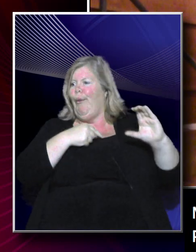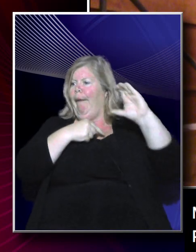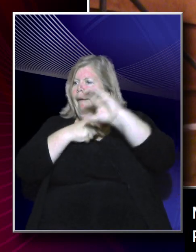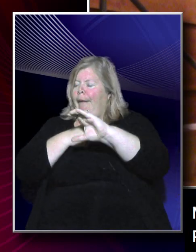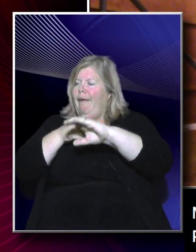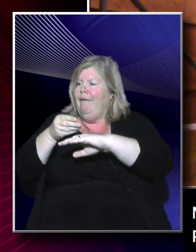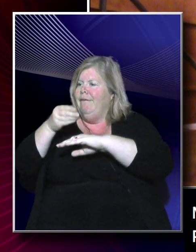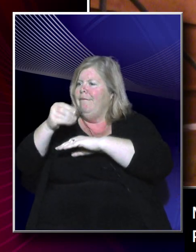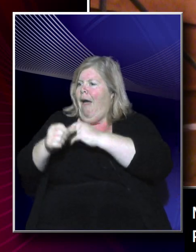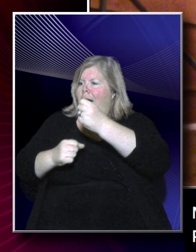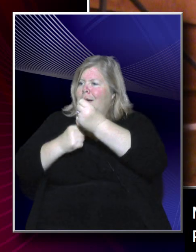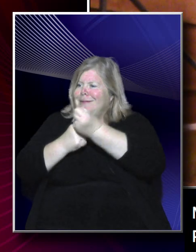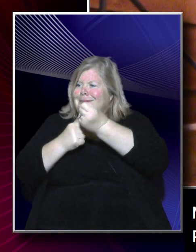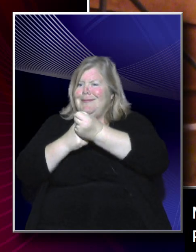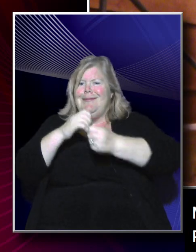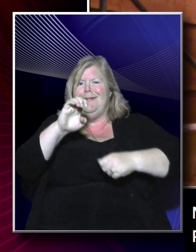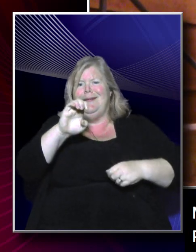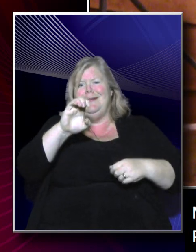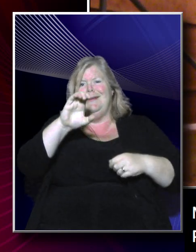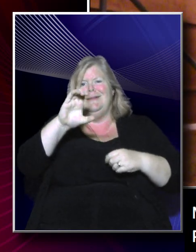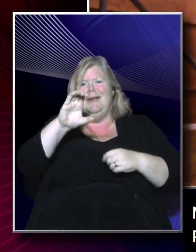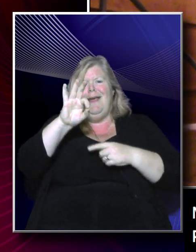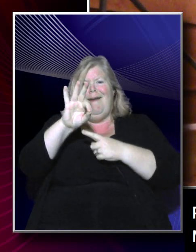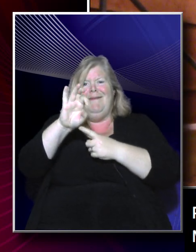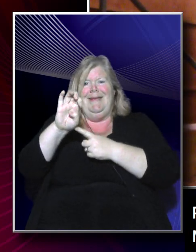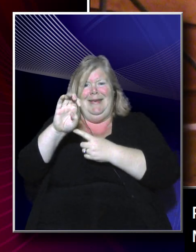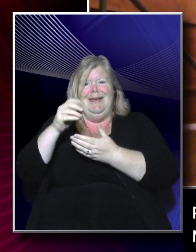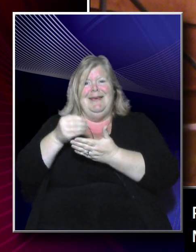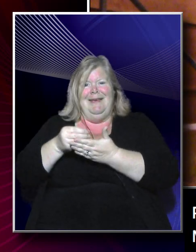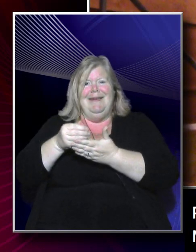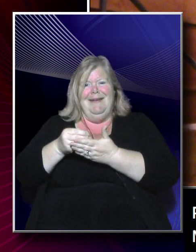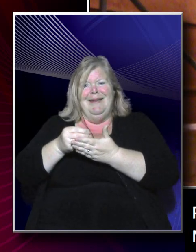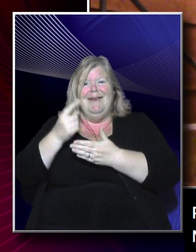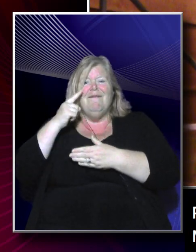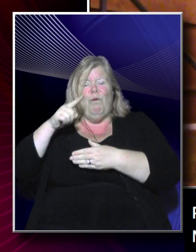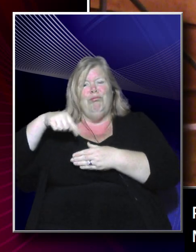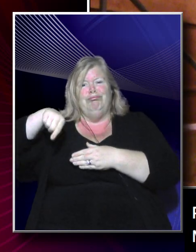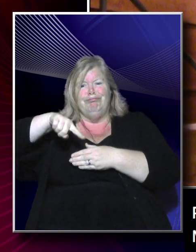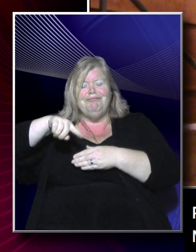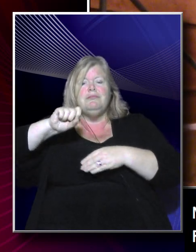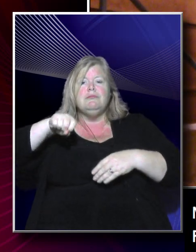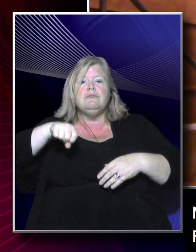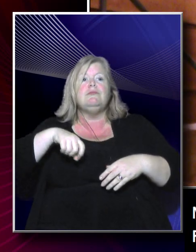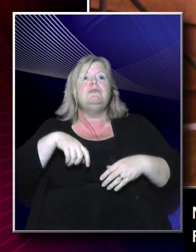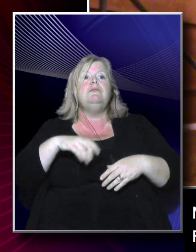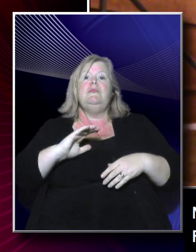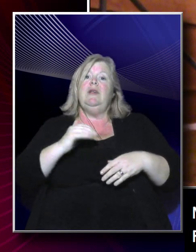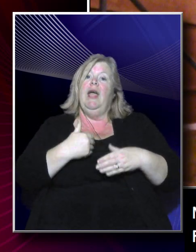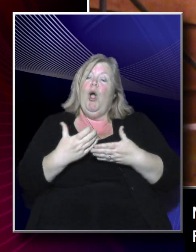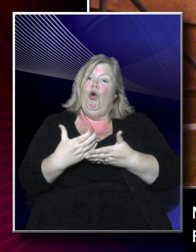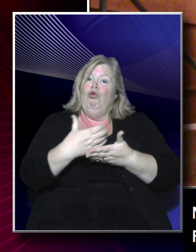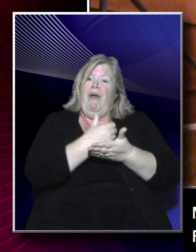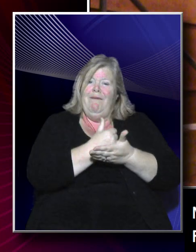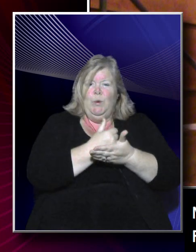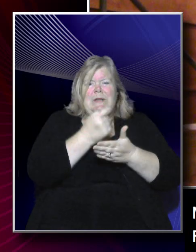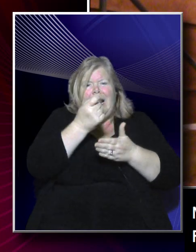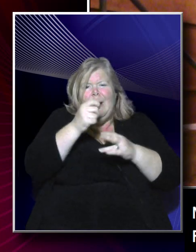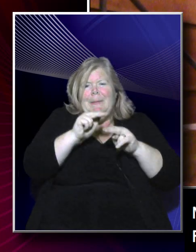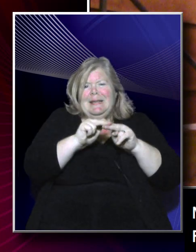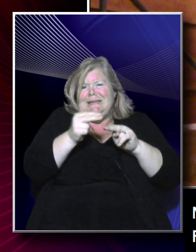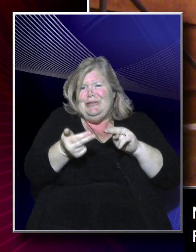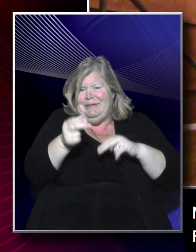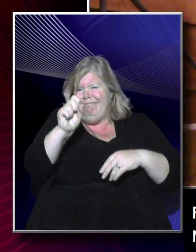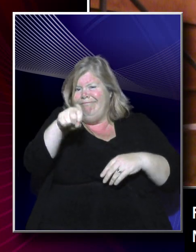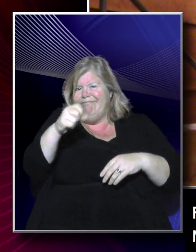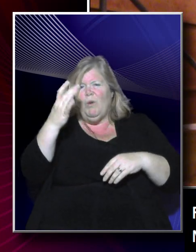ECFE monies. Also, you'll notice that our revenues for the fiscal year have slightly decreased, and as I mentioned, that's due